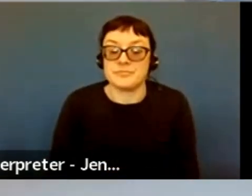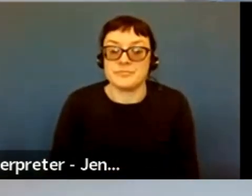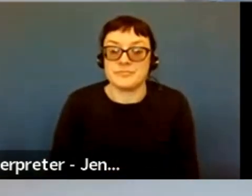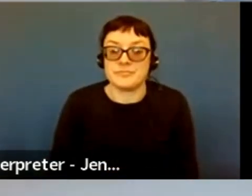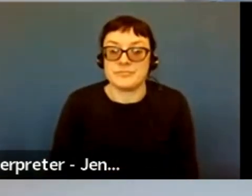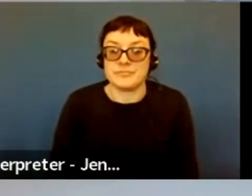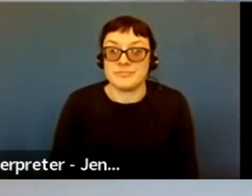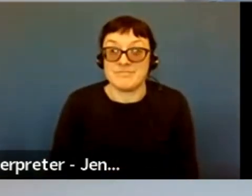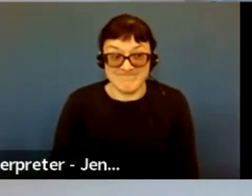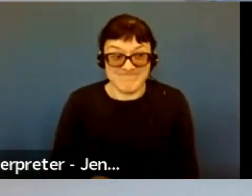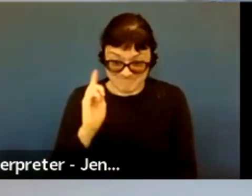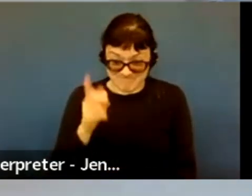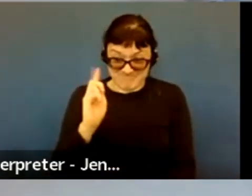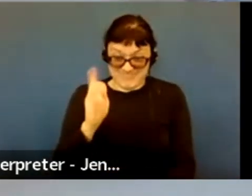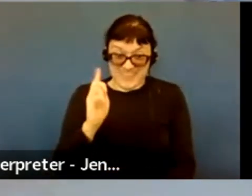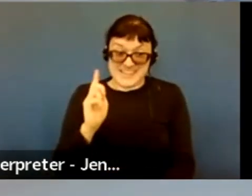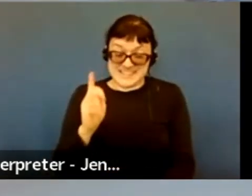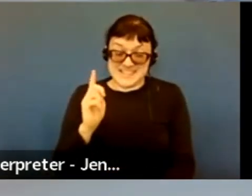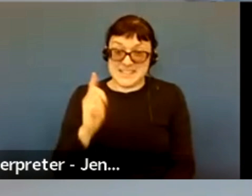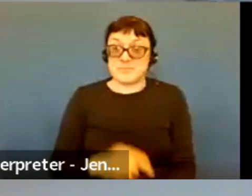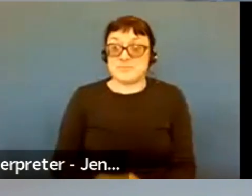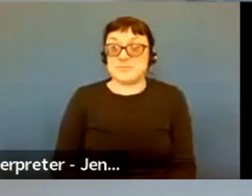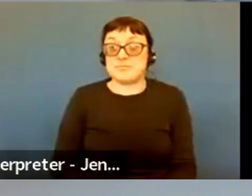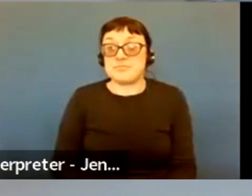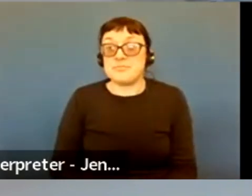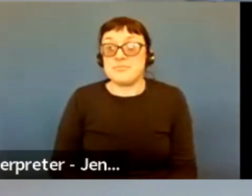And I think that's what it's about. And